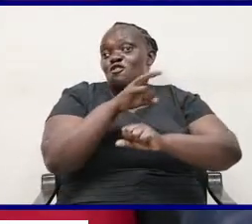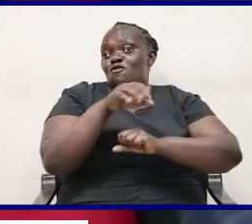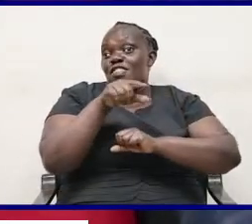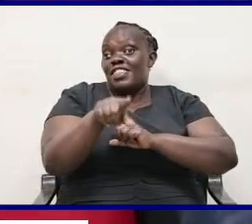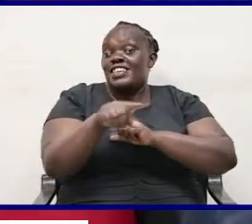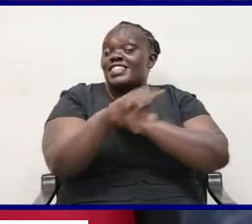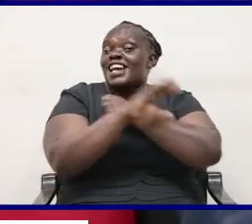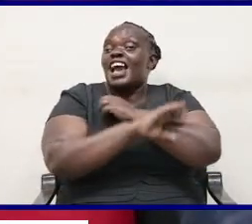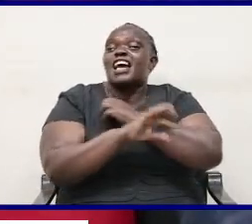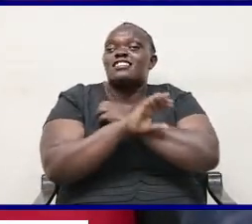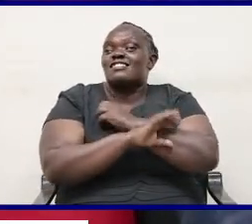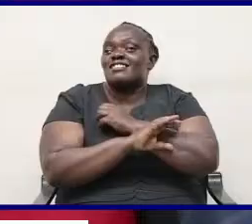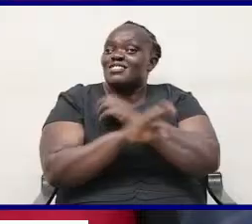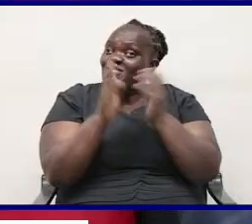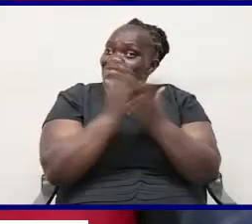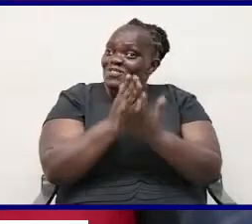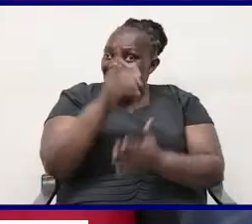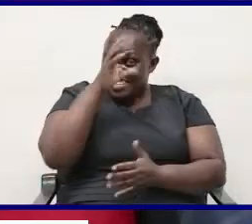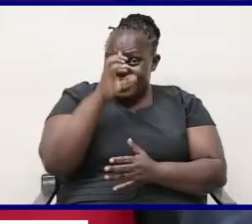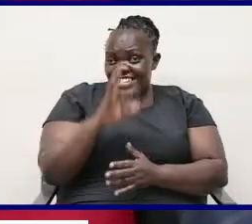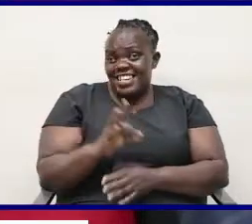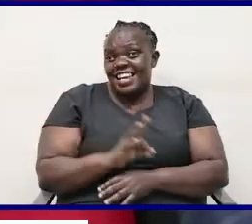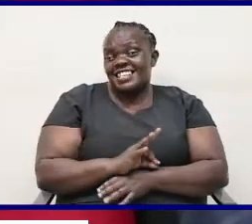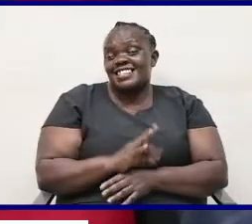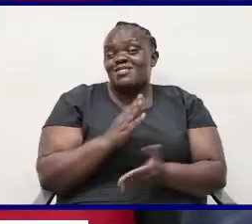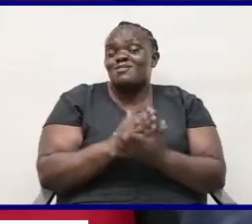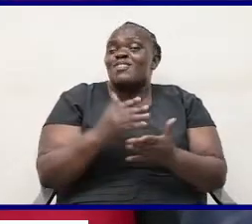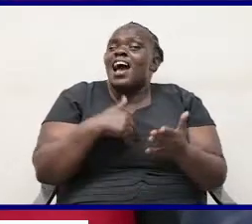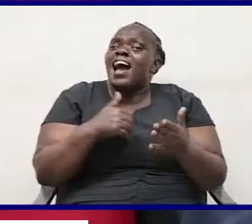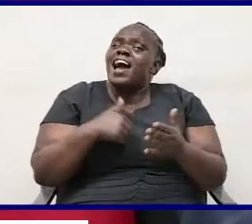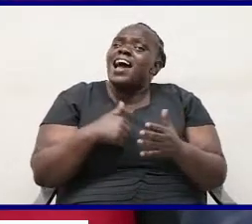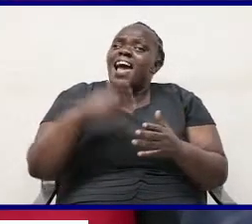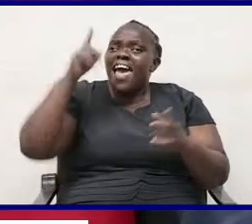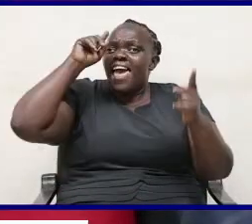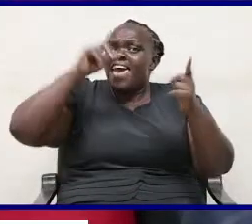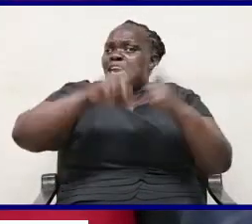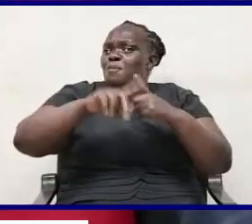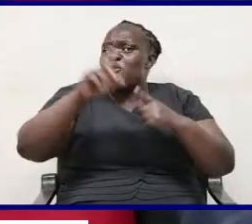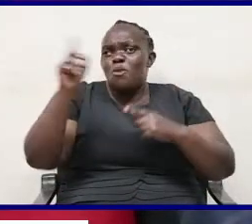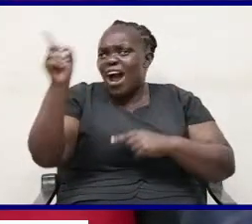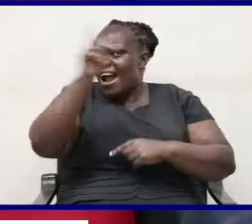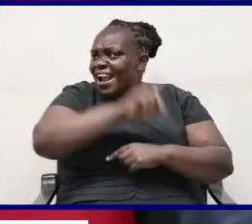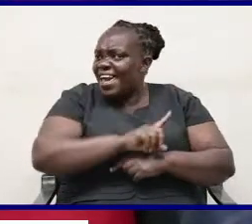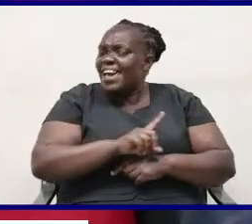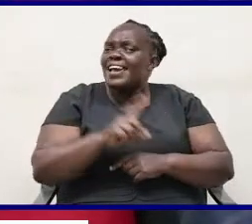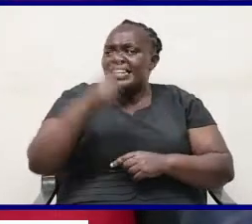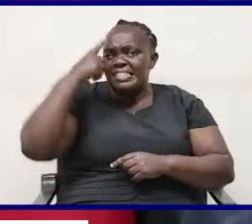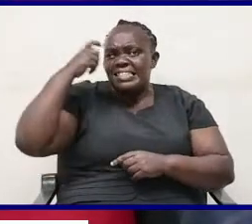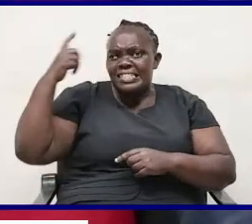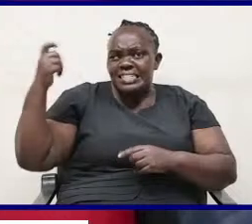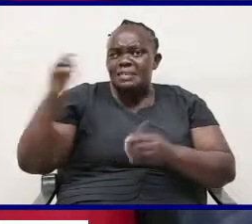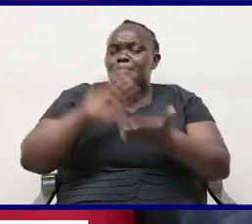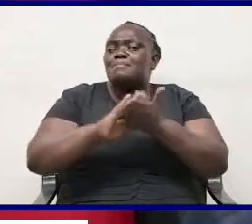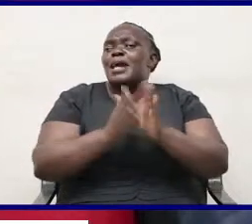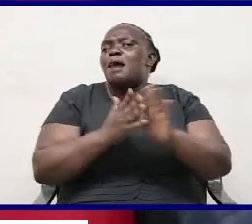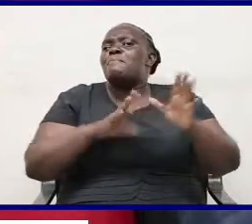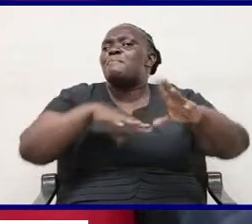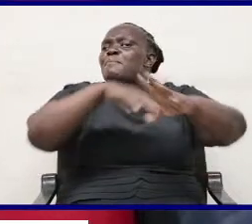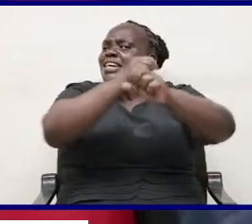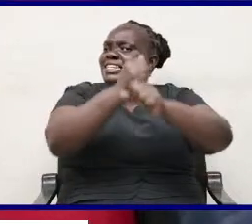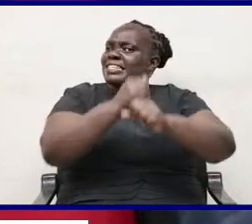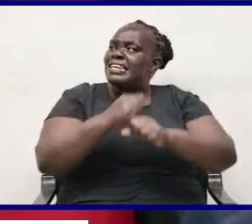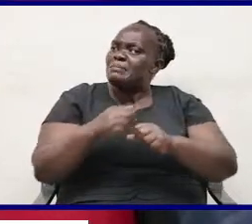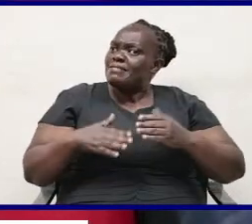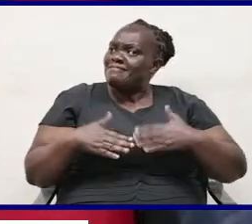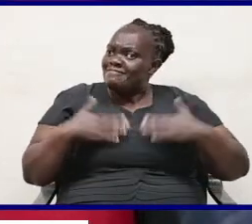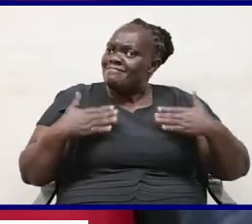this republic. Are you serious? Yes, Like you because had an ambition of becoming president? I had an ambition because I used to get very excited just